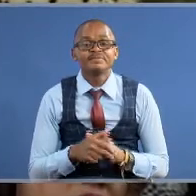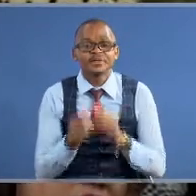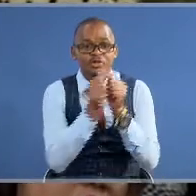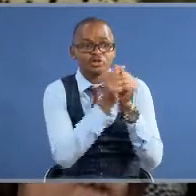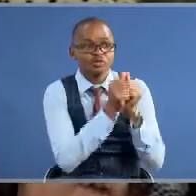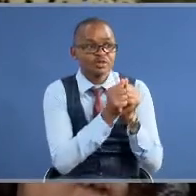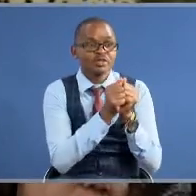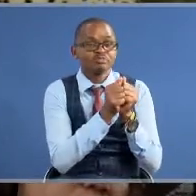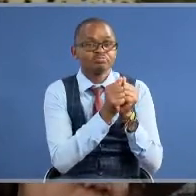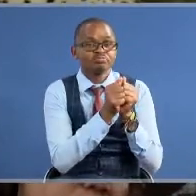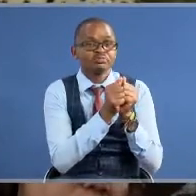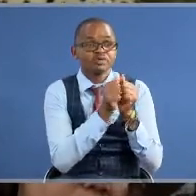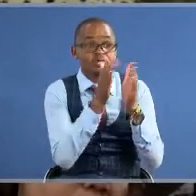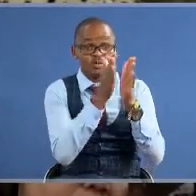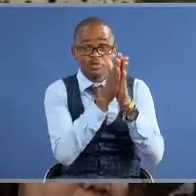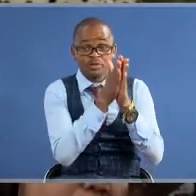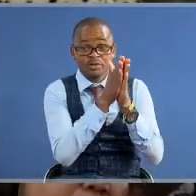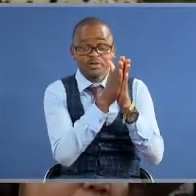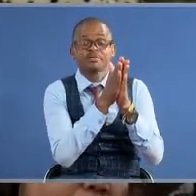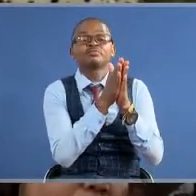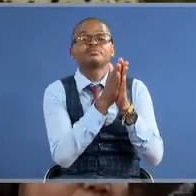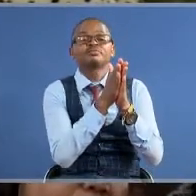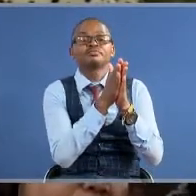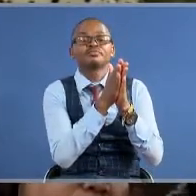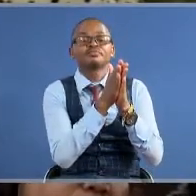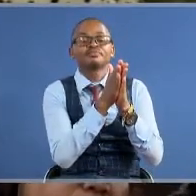together with the